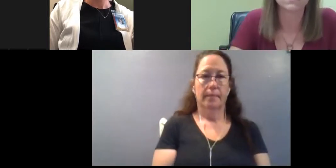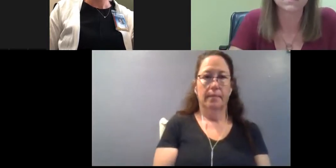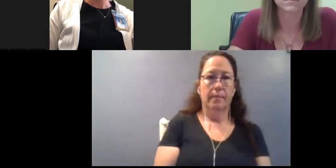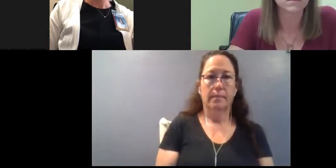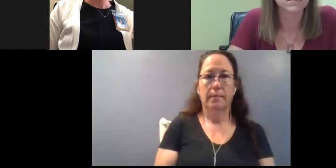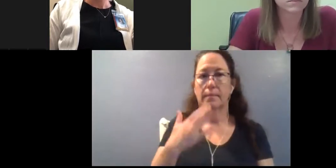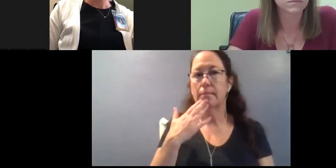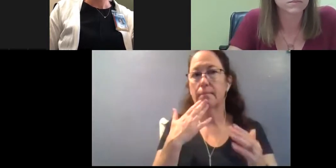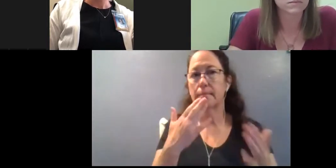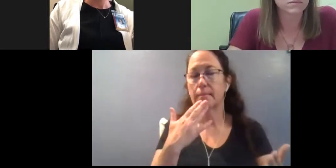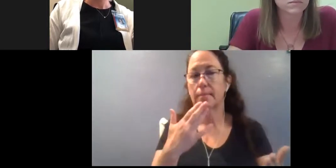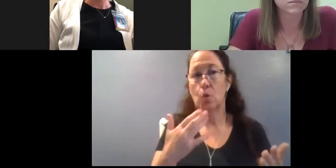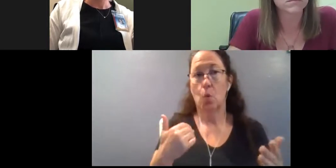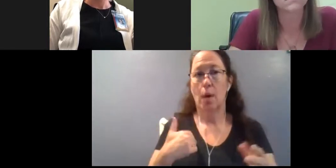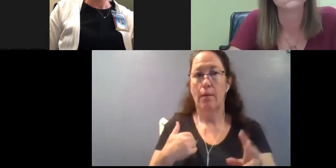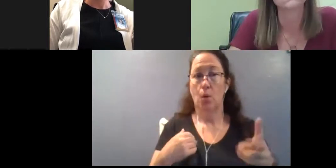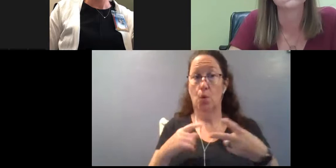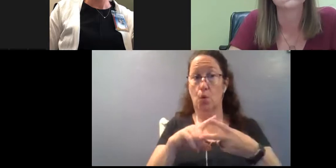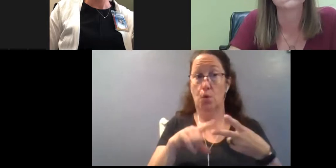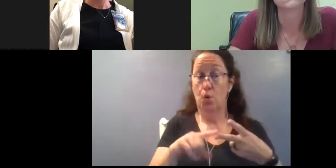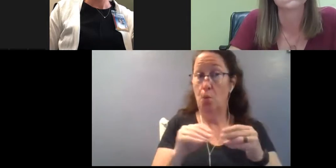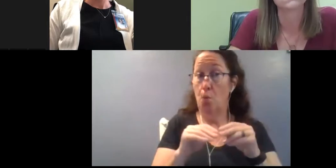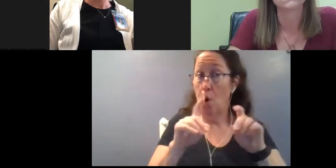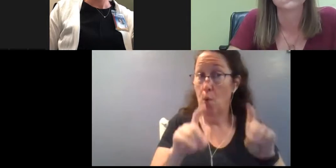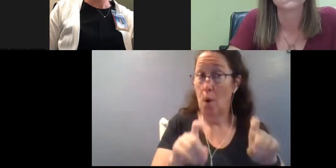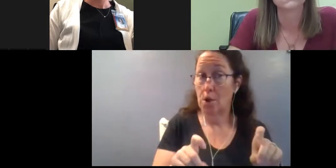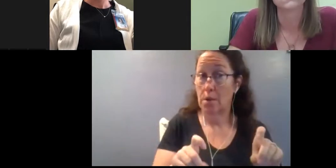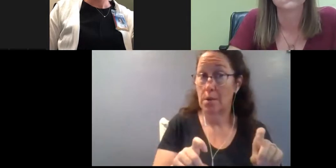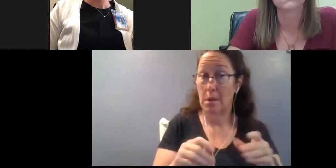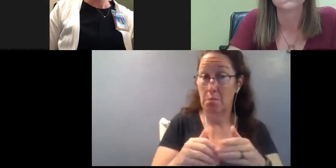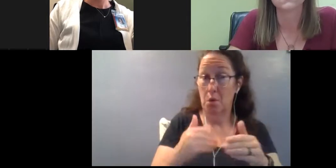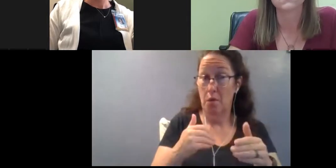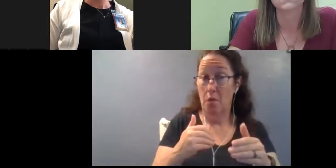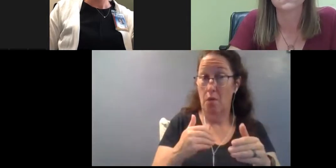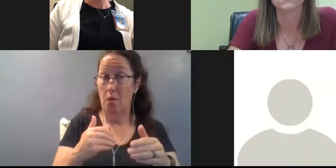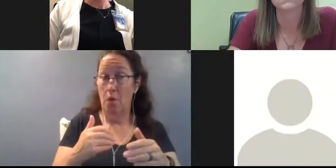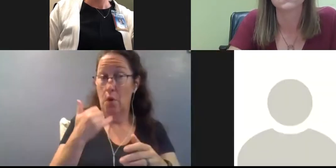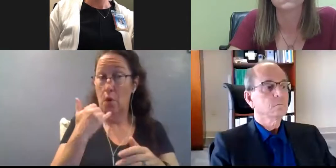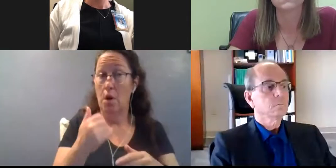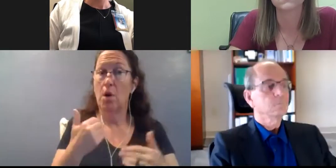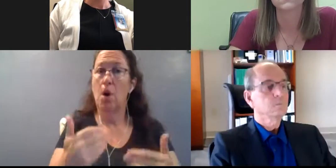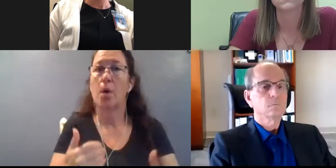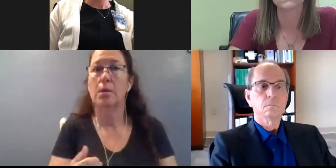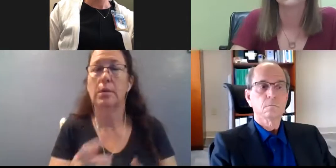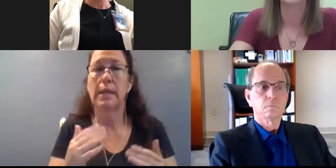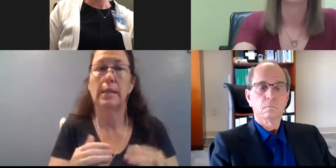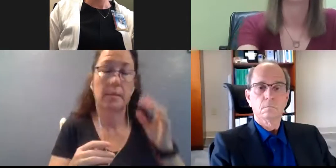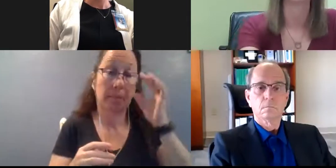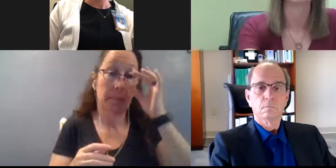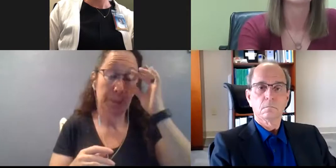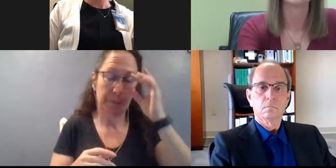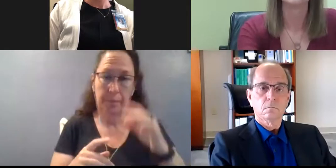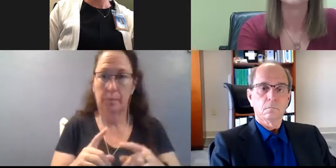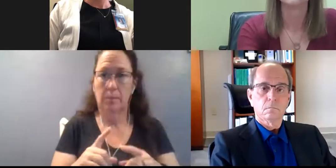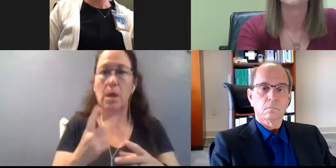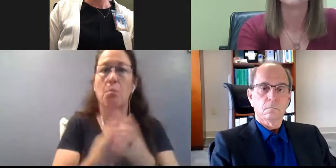Thank you. We do have two questions that were posed just prior to the call, so I will go ahead to those next. These are